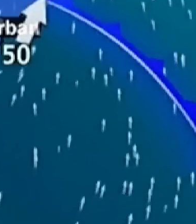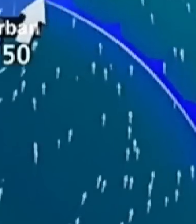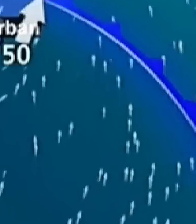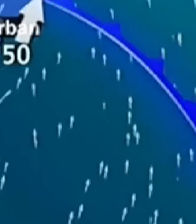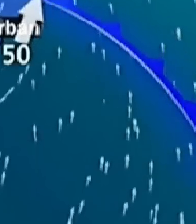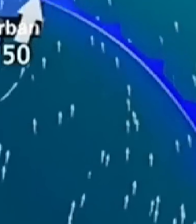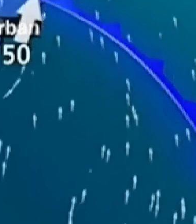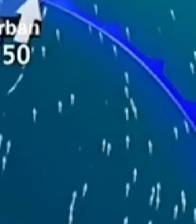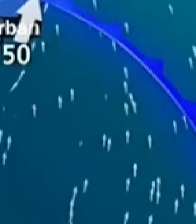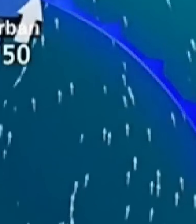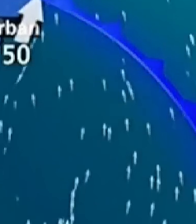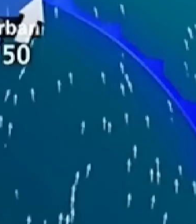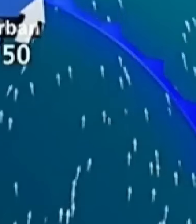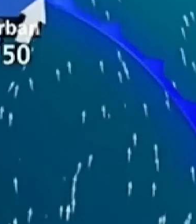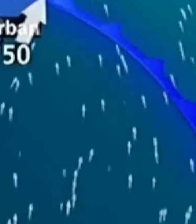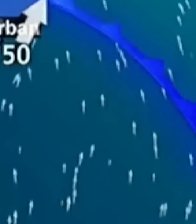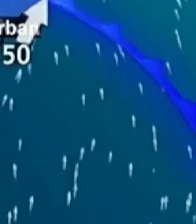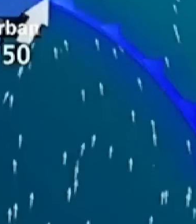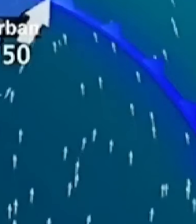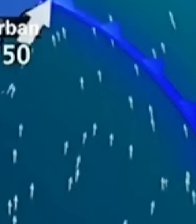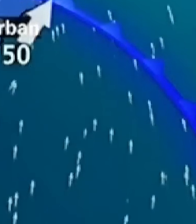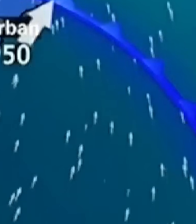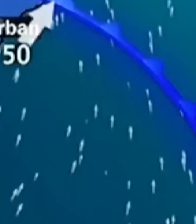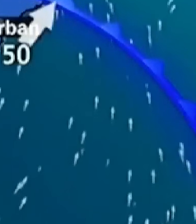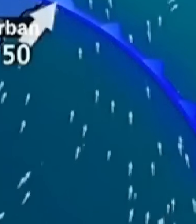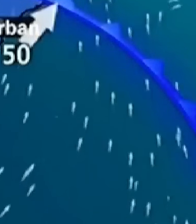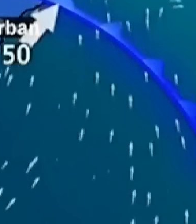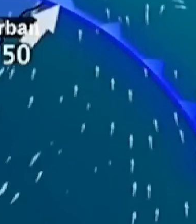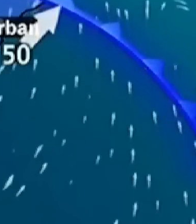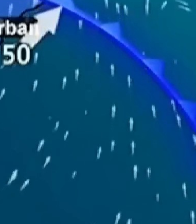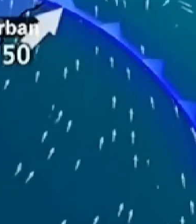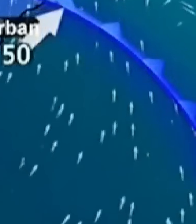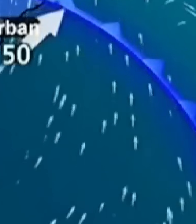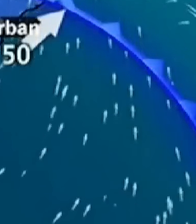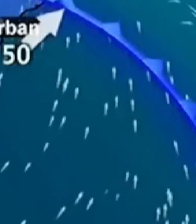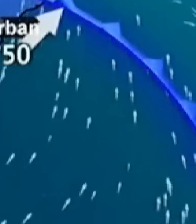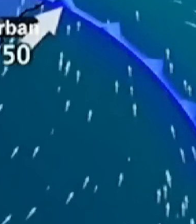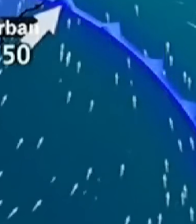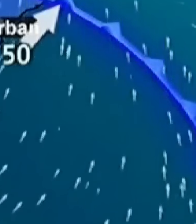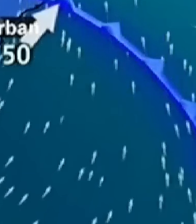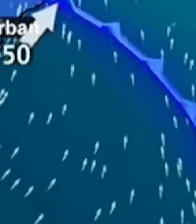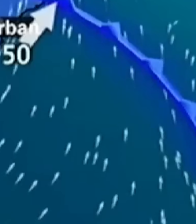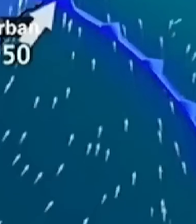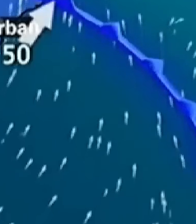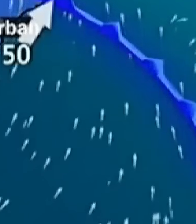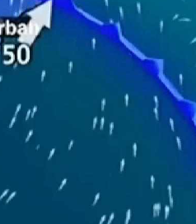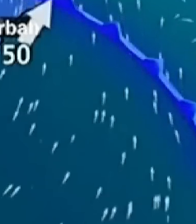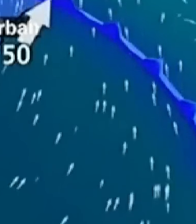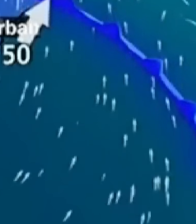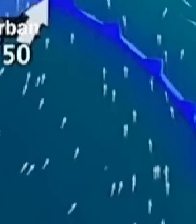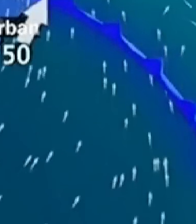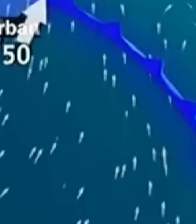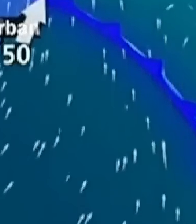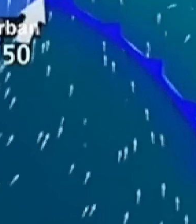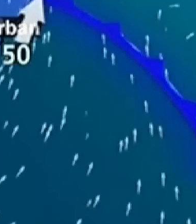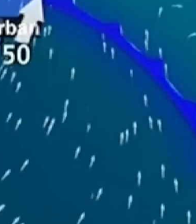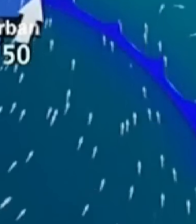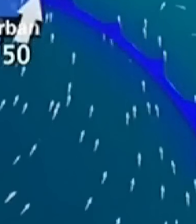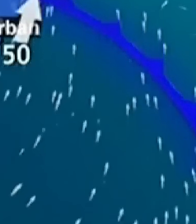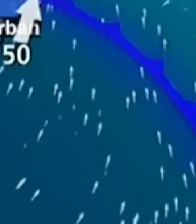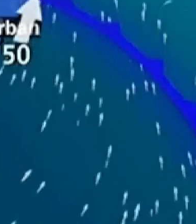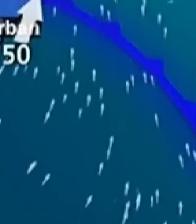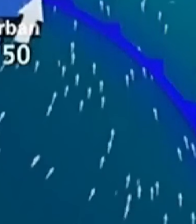di nyola jalo tla fihla hona ka hare ho thekong di nyola ho tla fihla hona ka dipula tse kgethileng ka hare ho bulboele ho la sentse re shebile hona bohlo bana ha tlebele pula